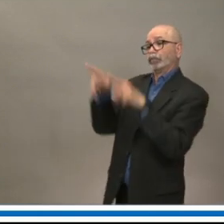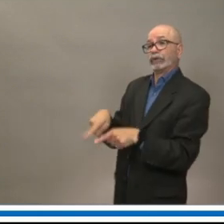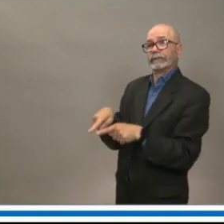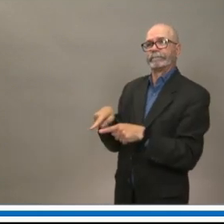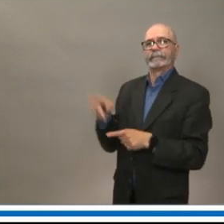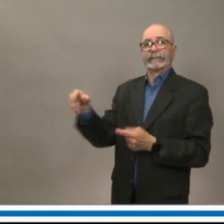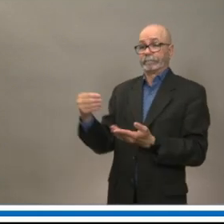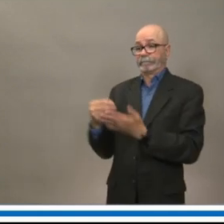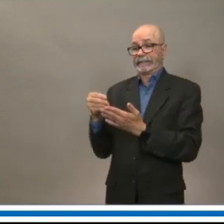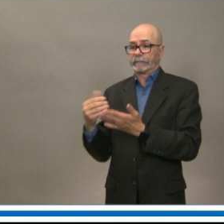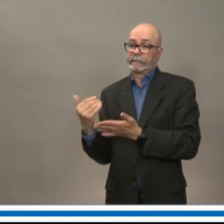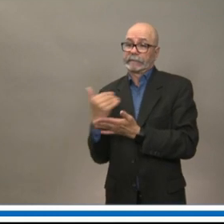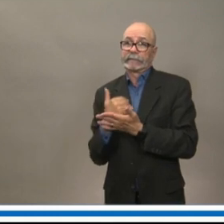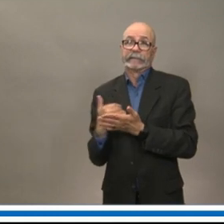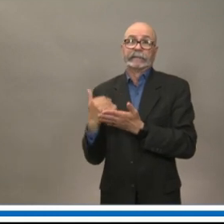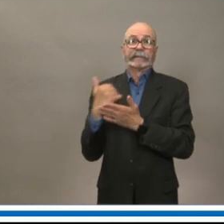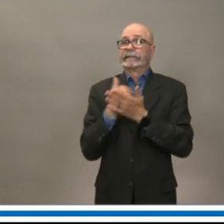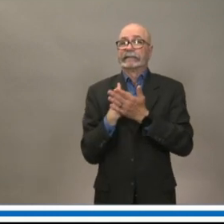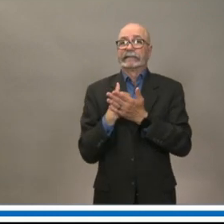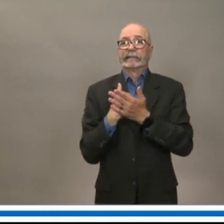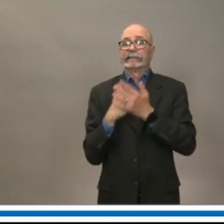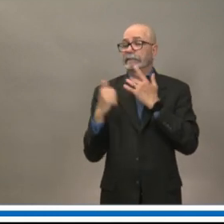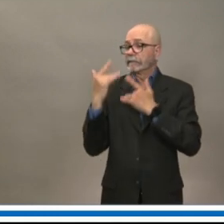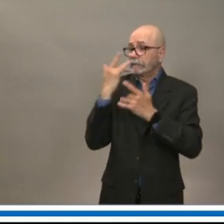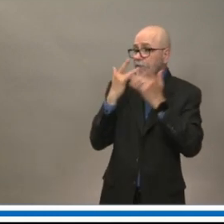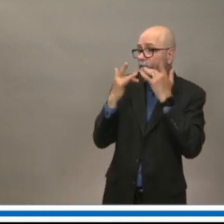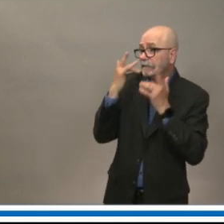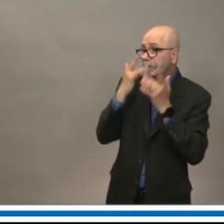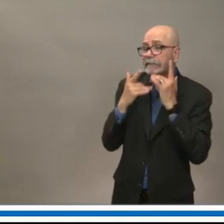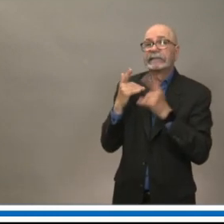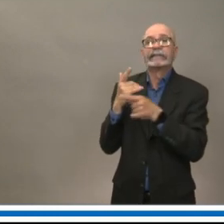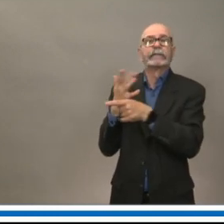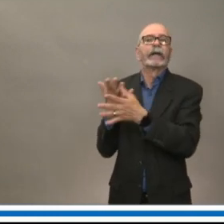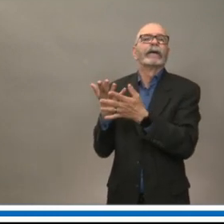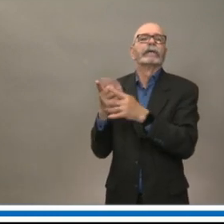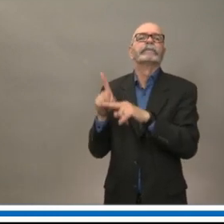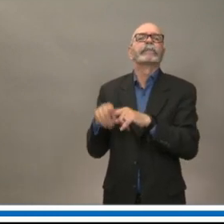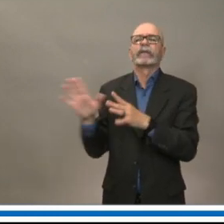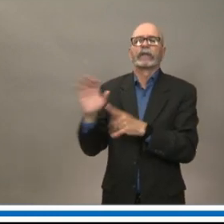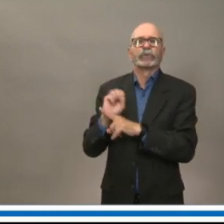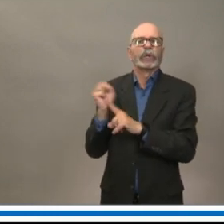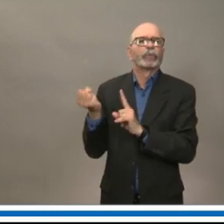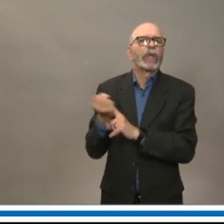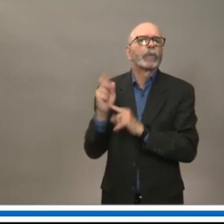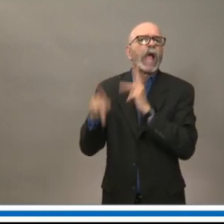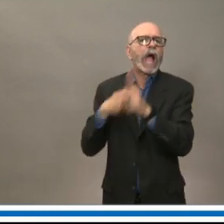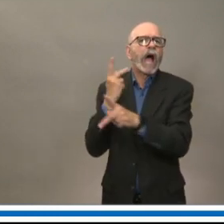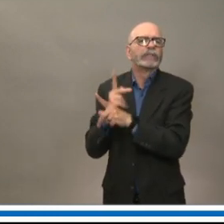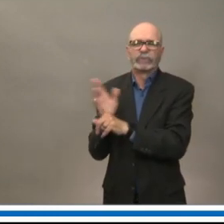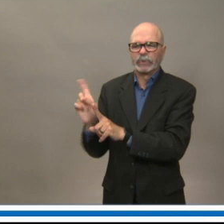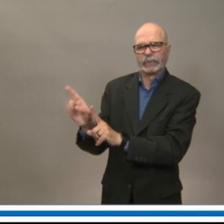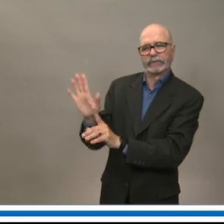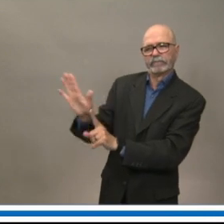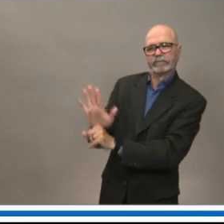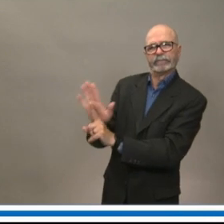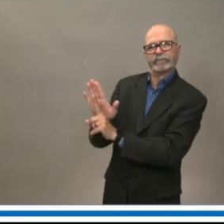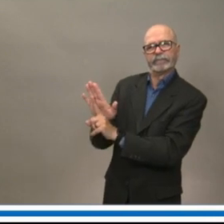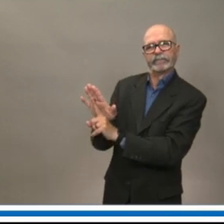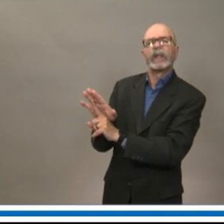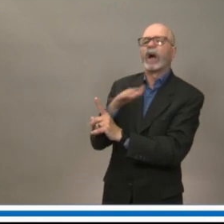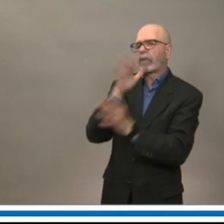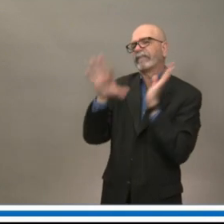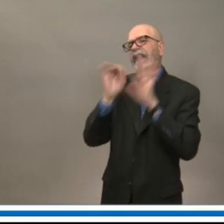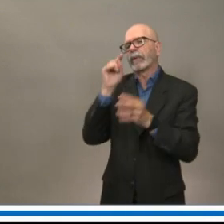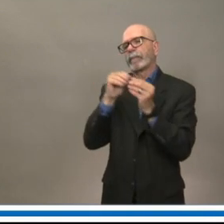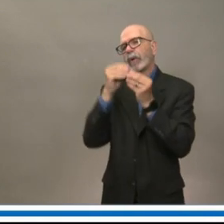this based on the circumstances people are in. So I will get an update for you and let you know.